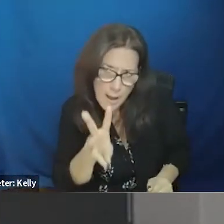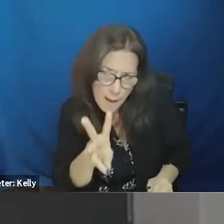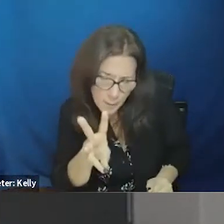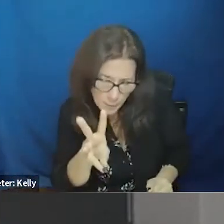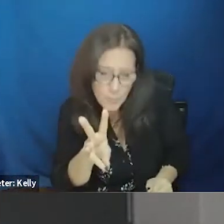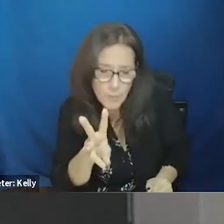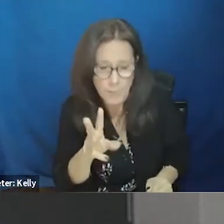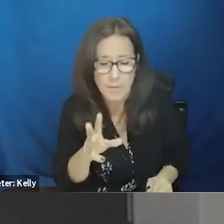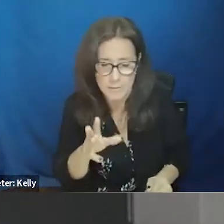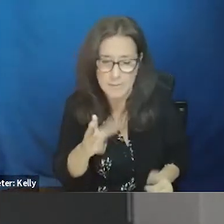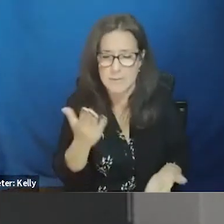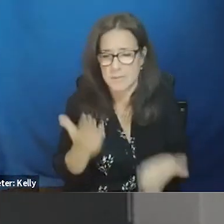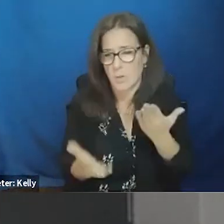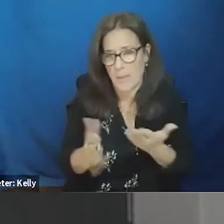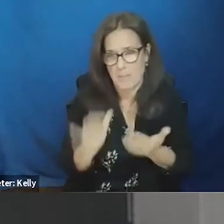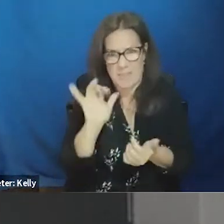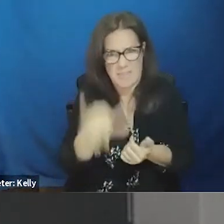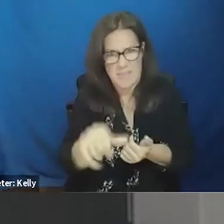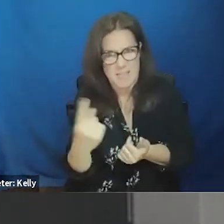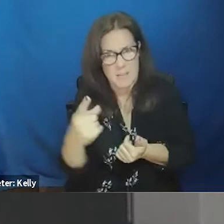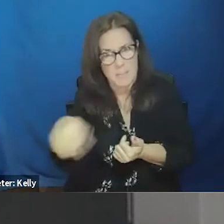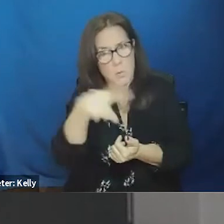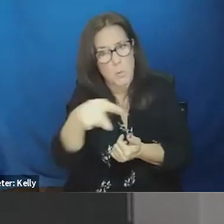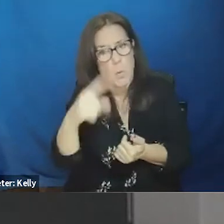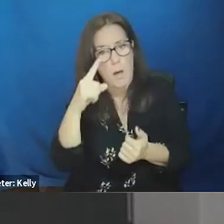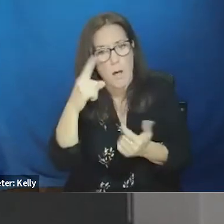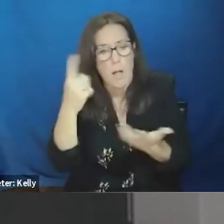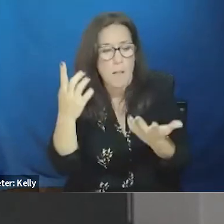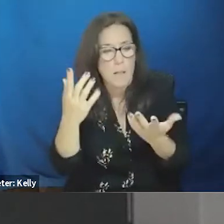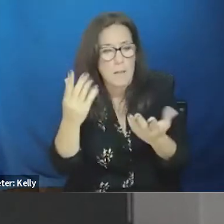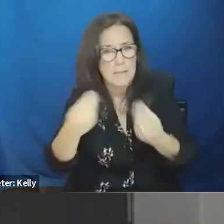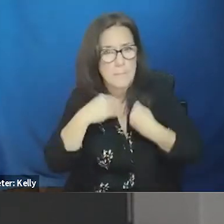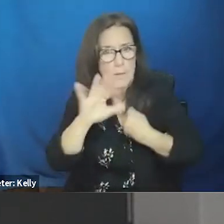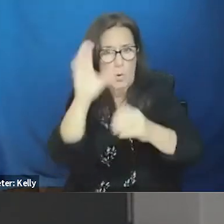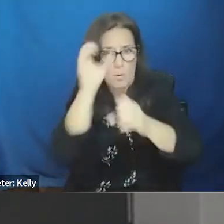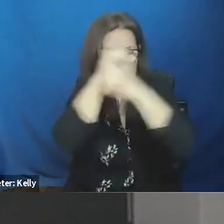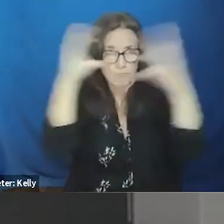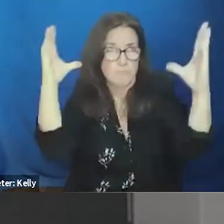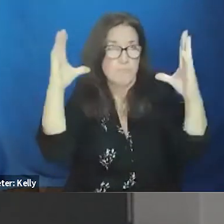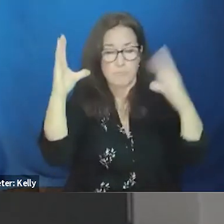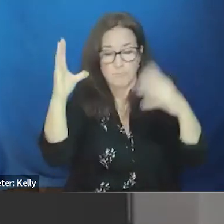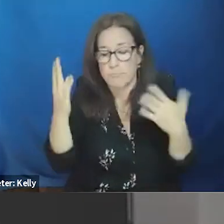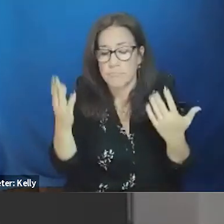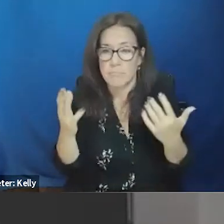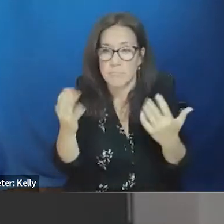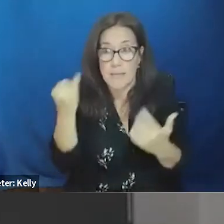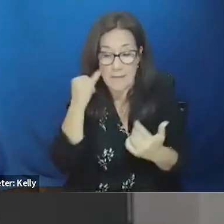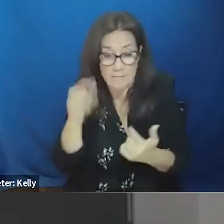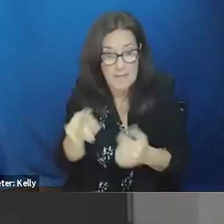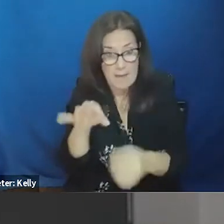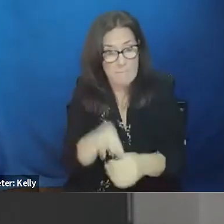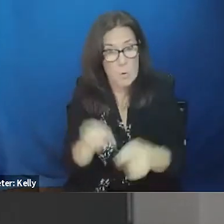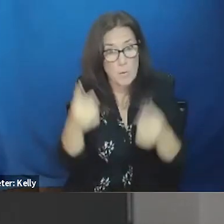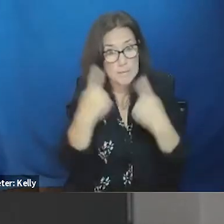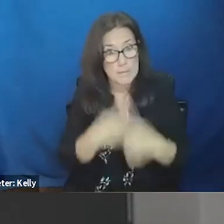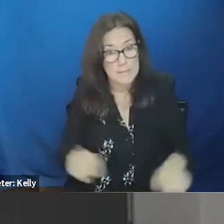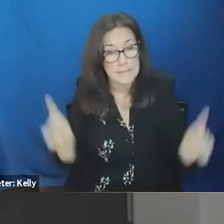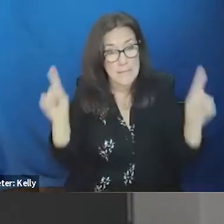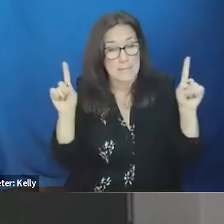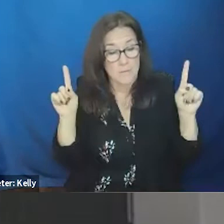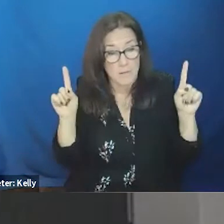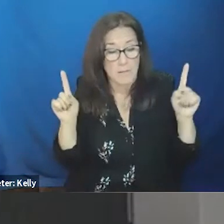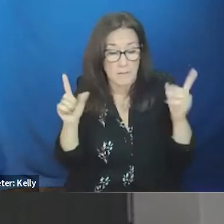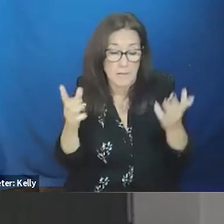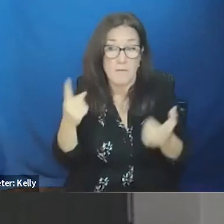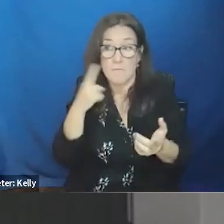that's something that you all could speak to, like what's next if this vote is successful this evening. And for those, especially neighbors